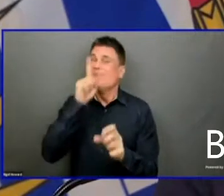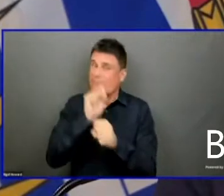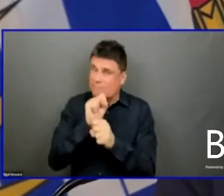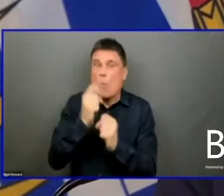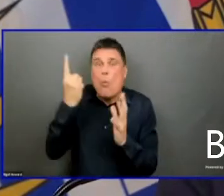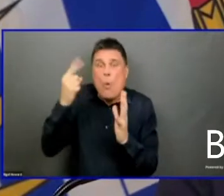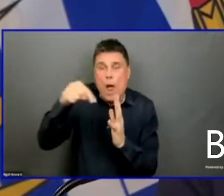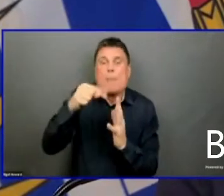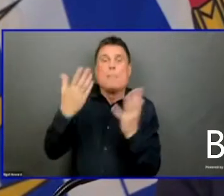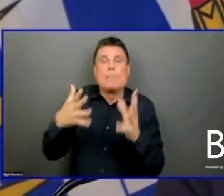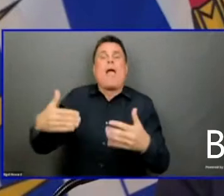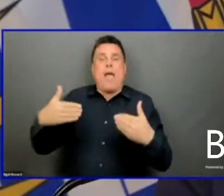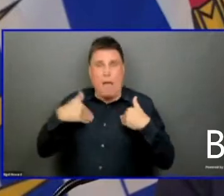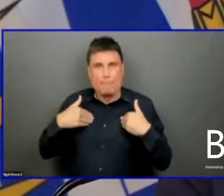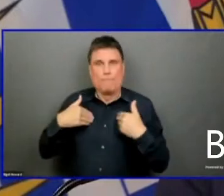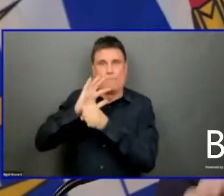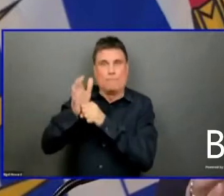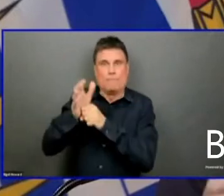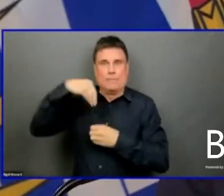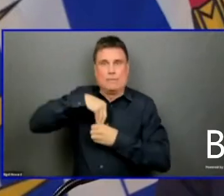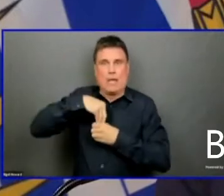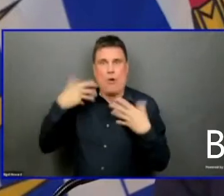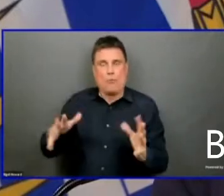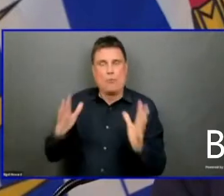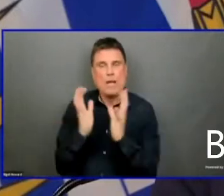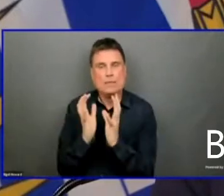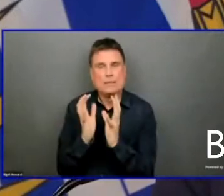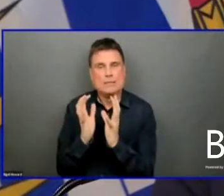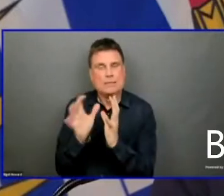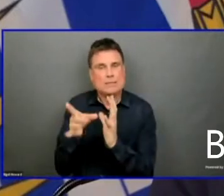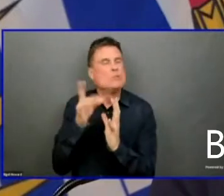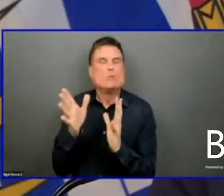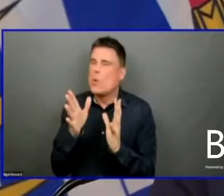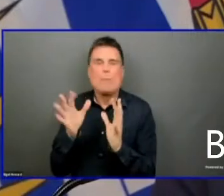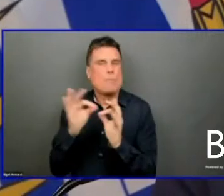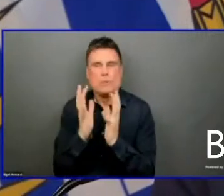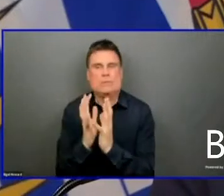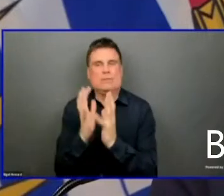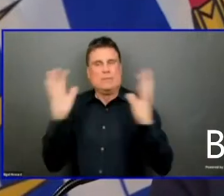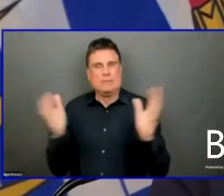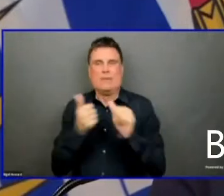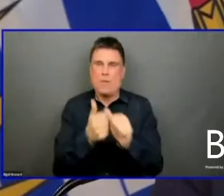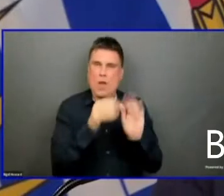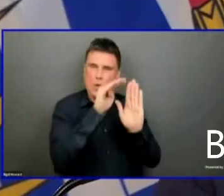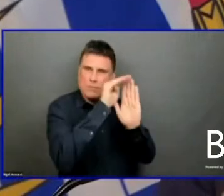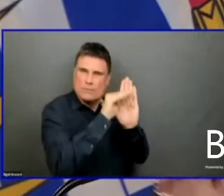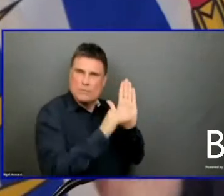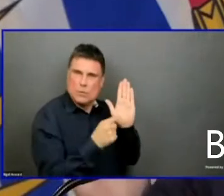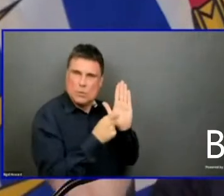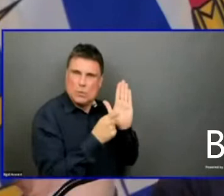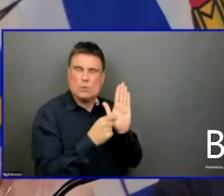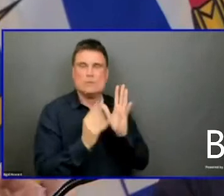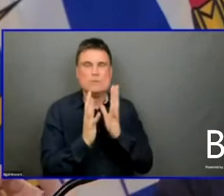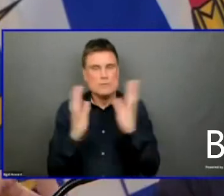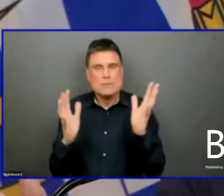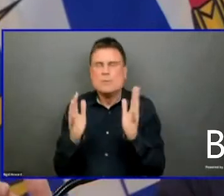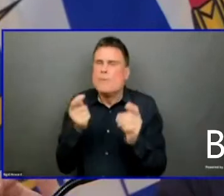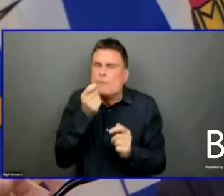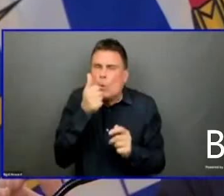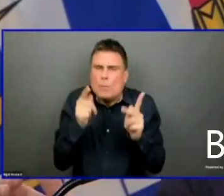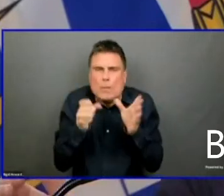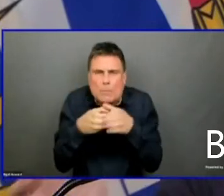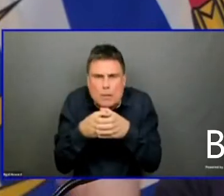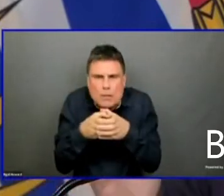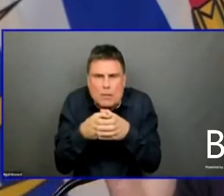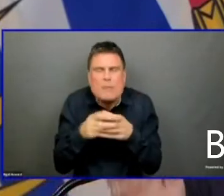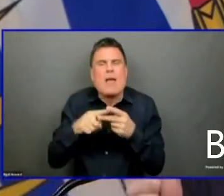prevent those transmissions. And that means staying small, staying outside, wearing masks, being in, keeping our distance